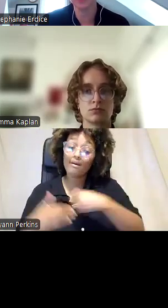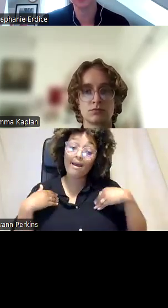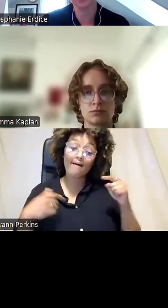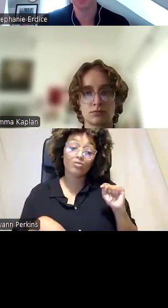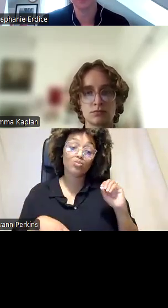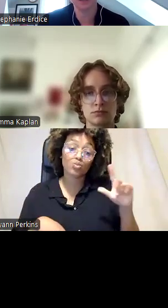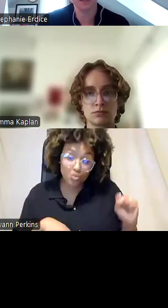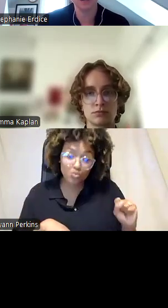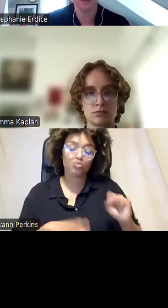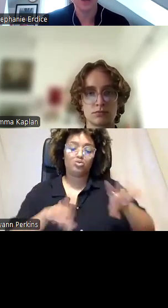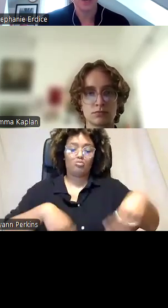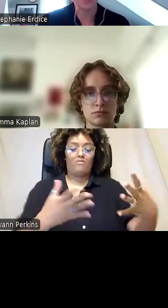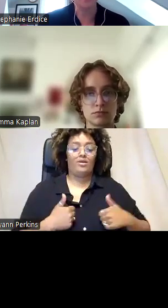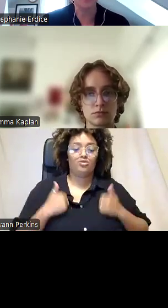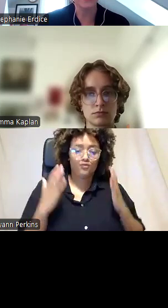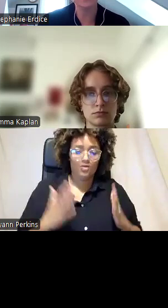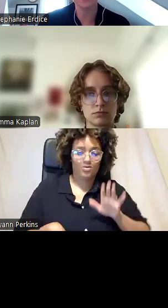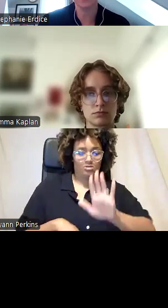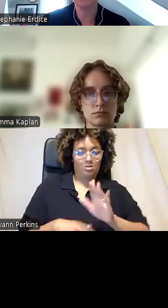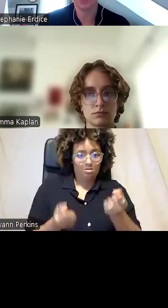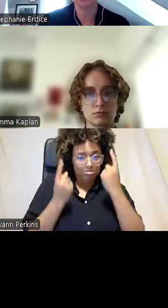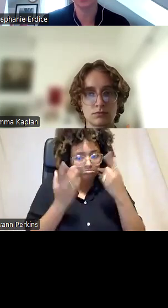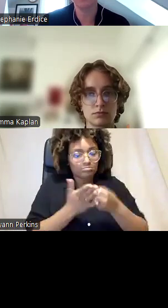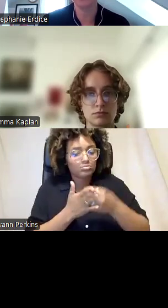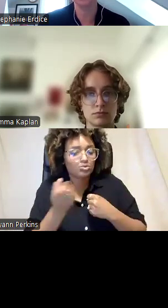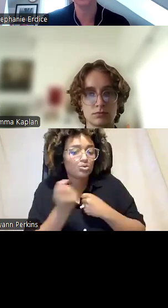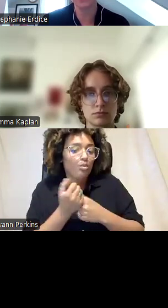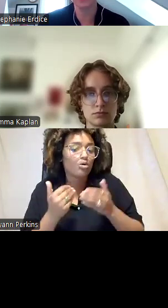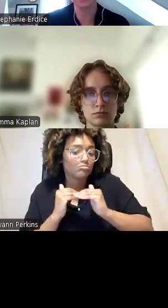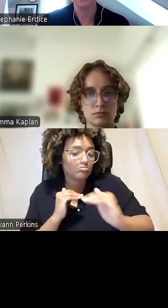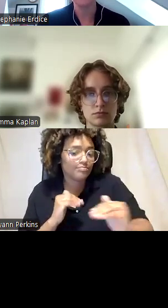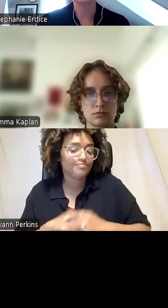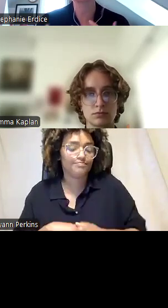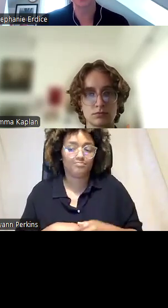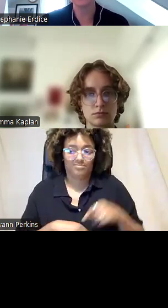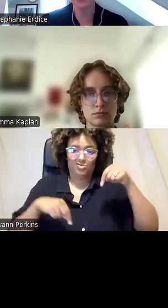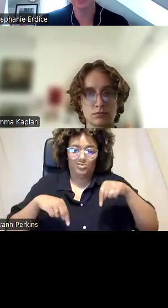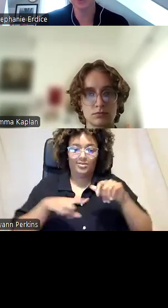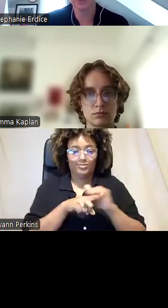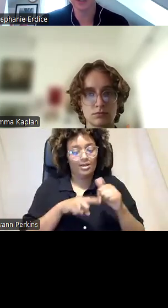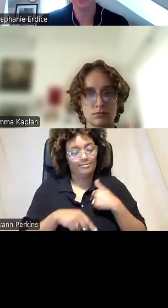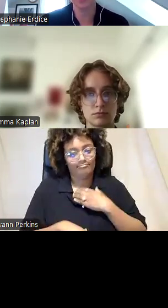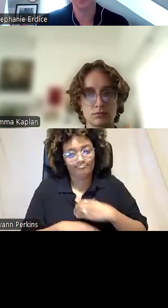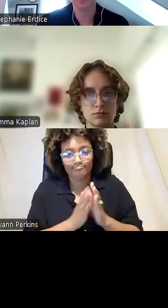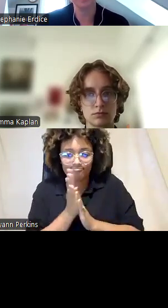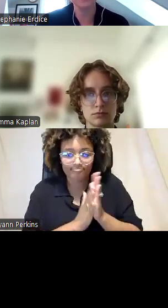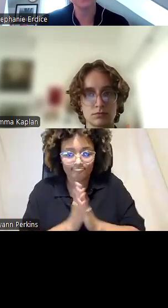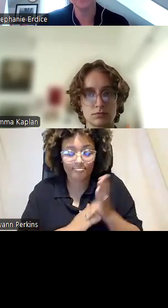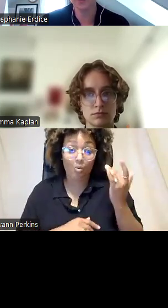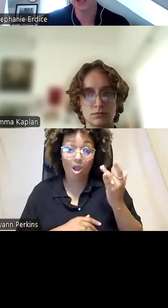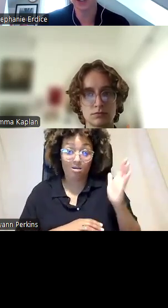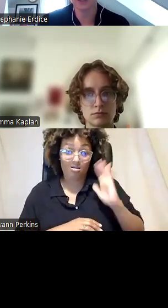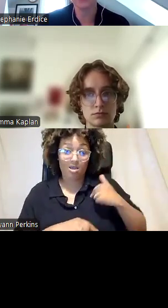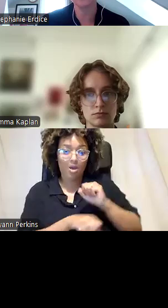receive the financial support they need. And I'm really excited and passionate about this training because when I was doing direct service work,